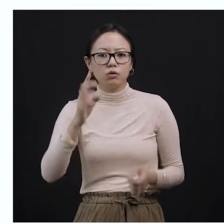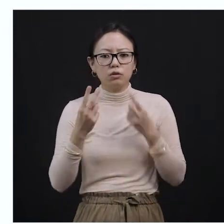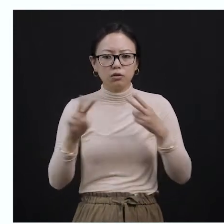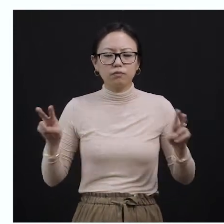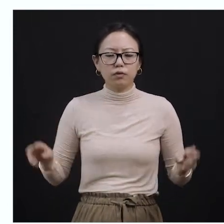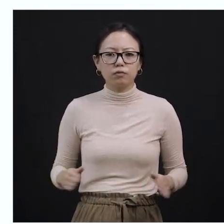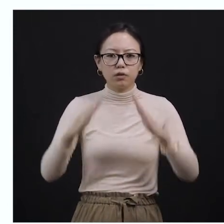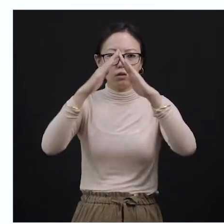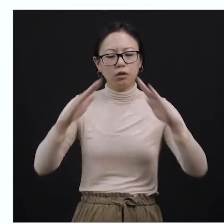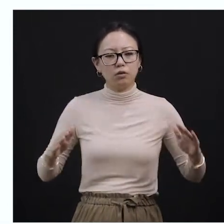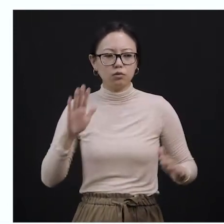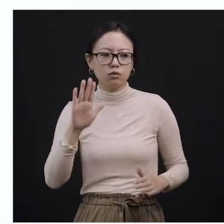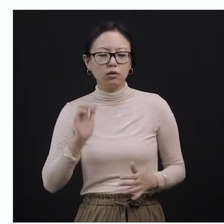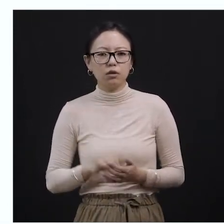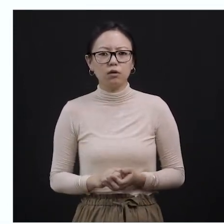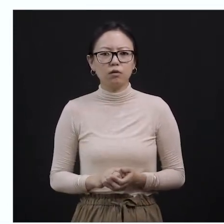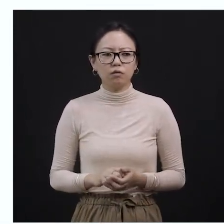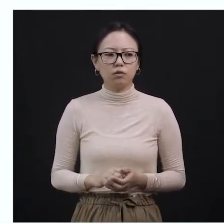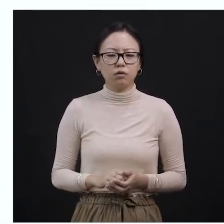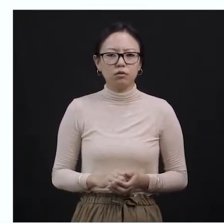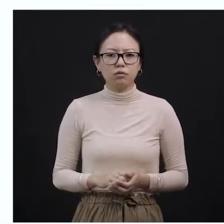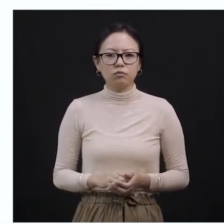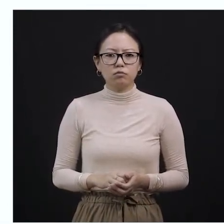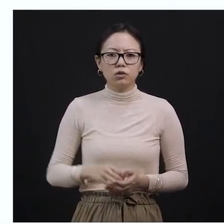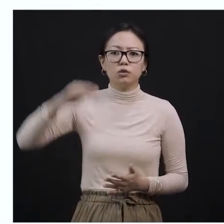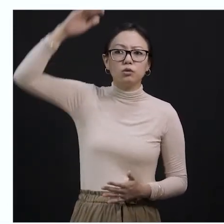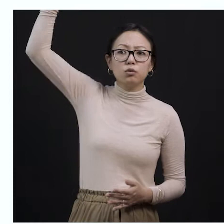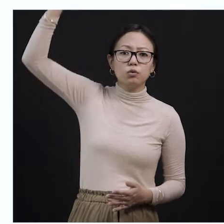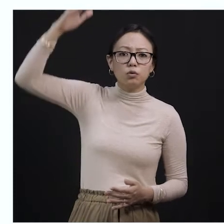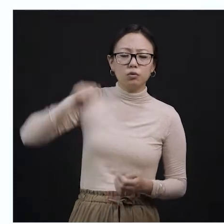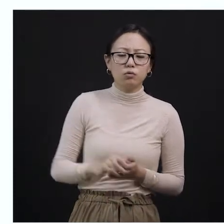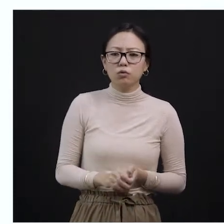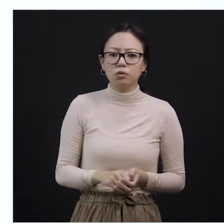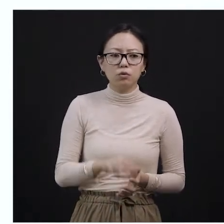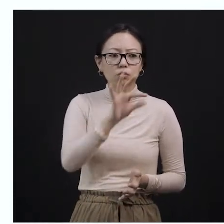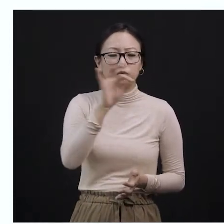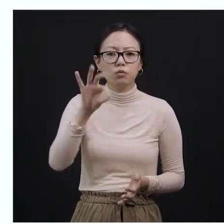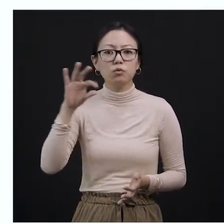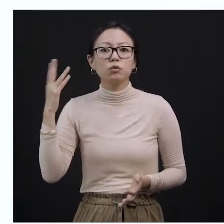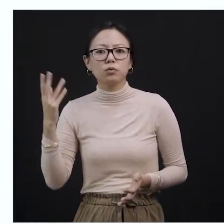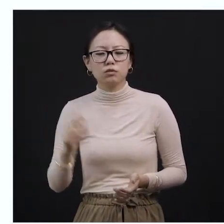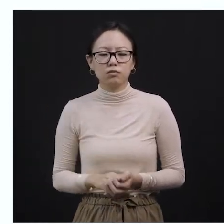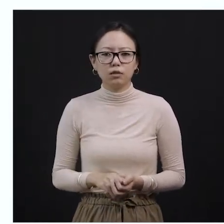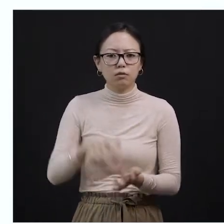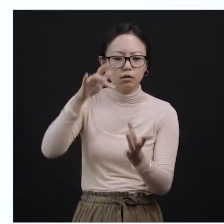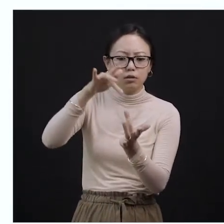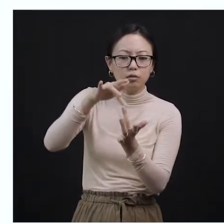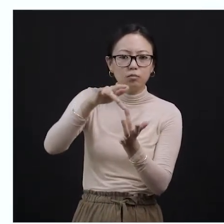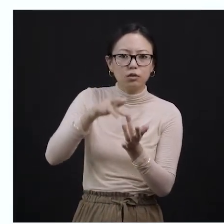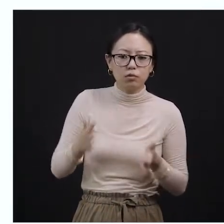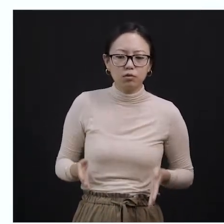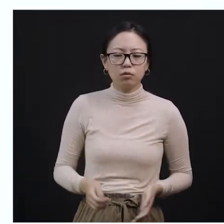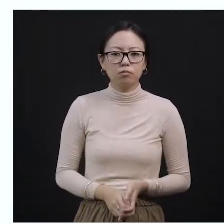tallest. Tallest, by just looking at the image, we can say that this building is the tallest